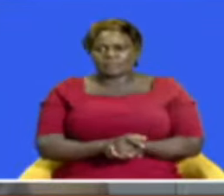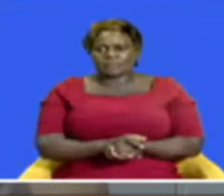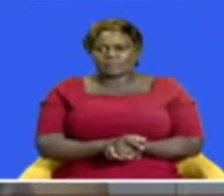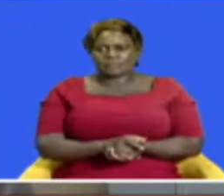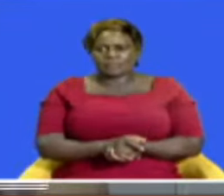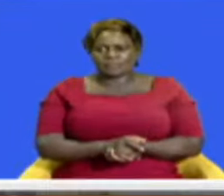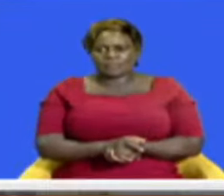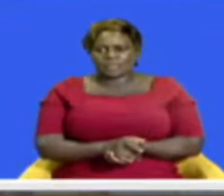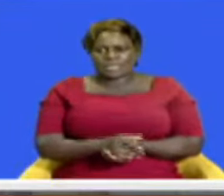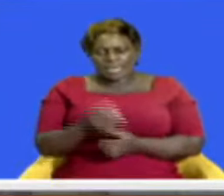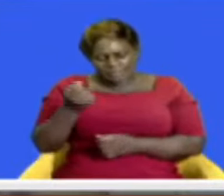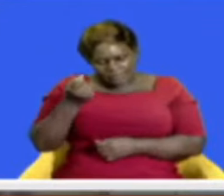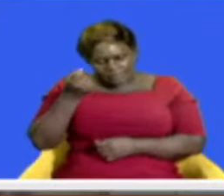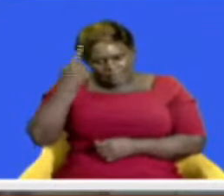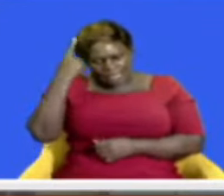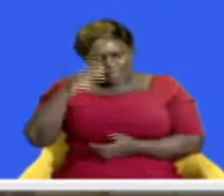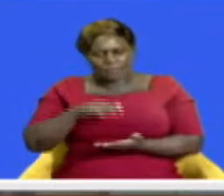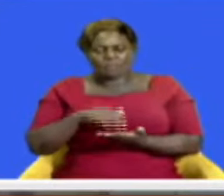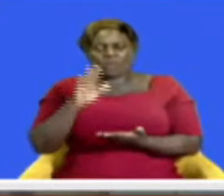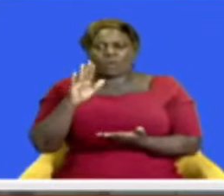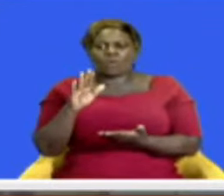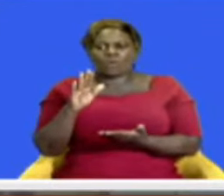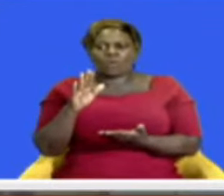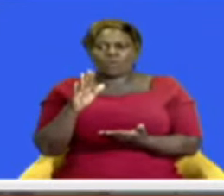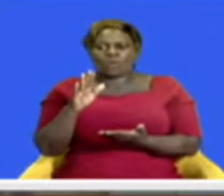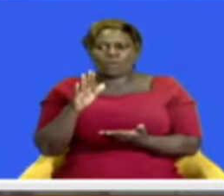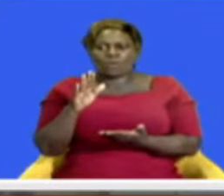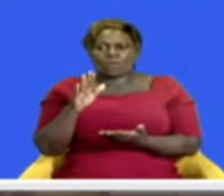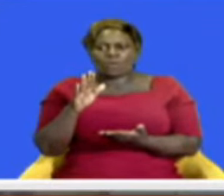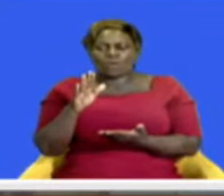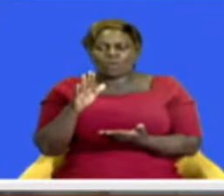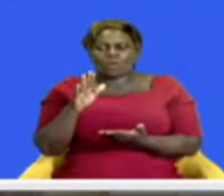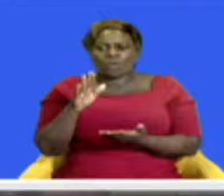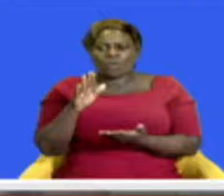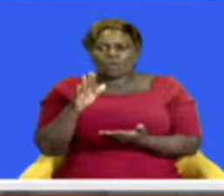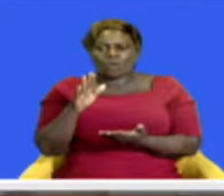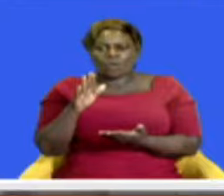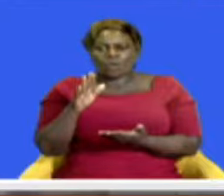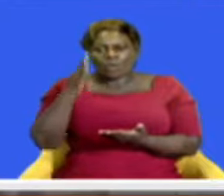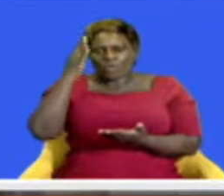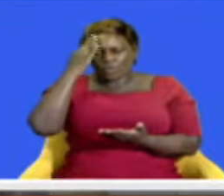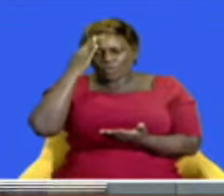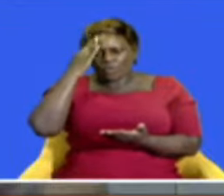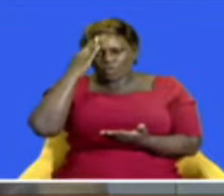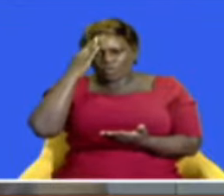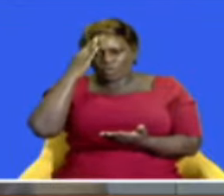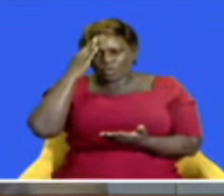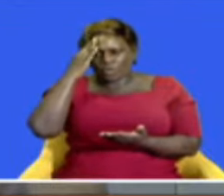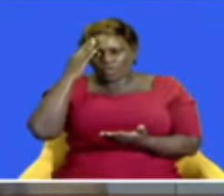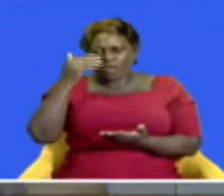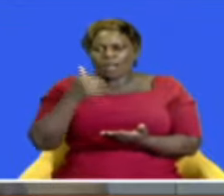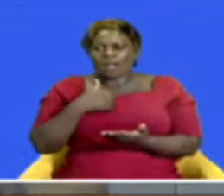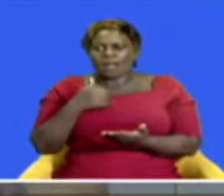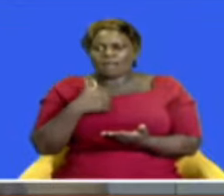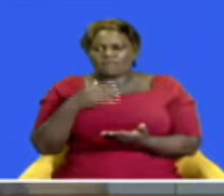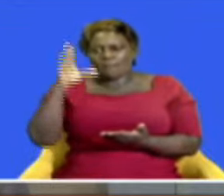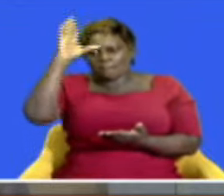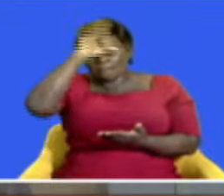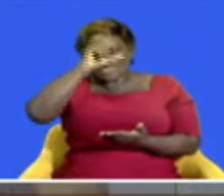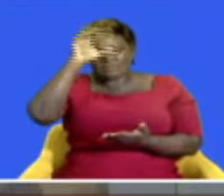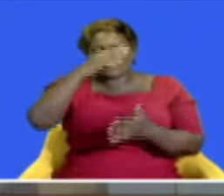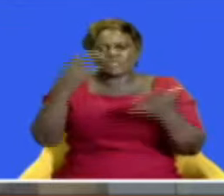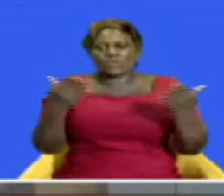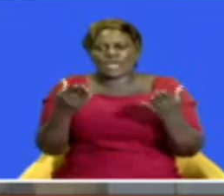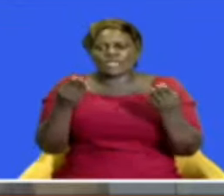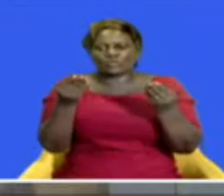layer to understand more what are the unmet needs and, you know, what are the gaps to, you know,